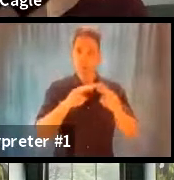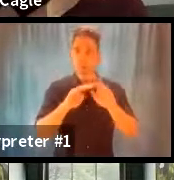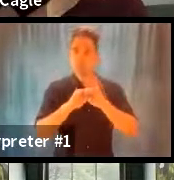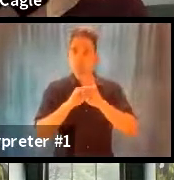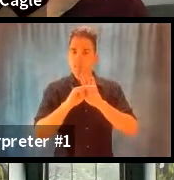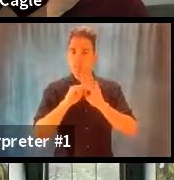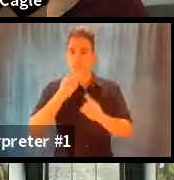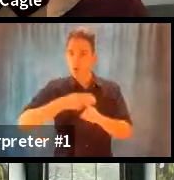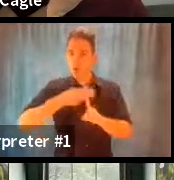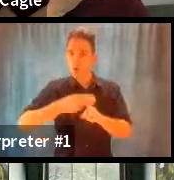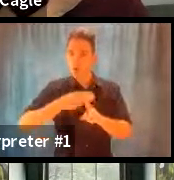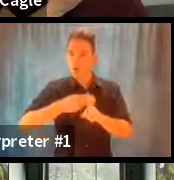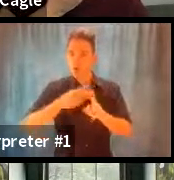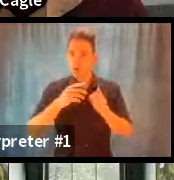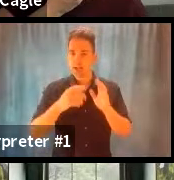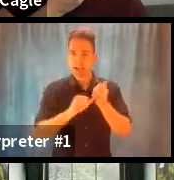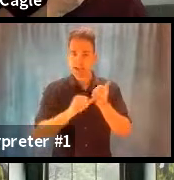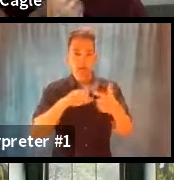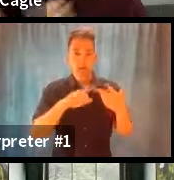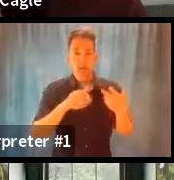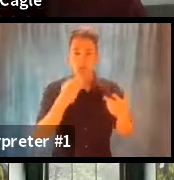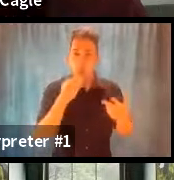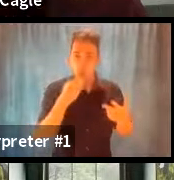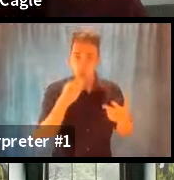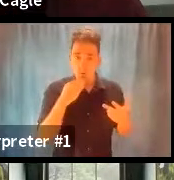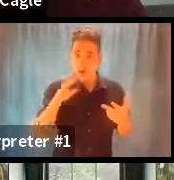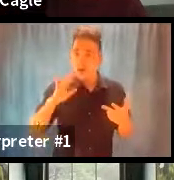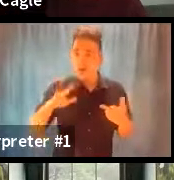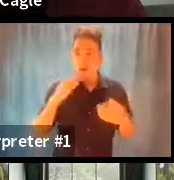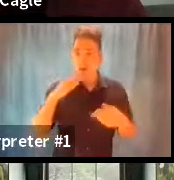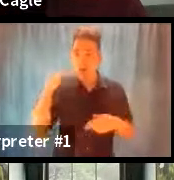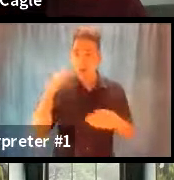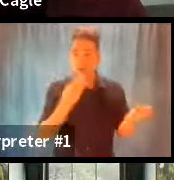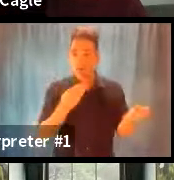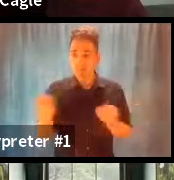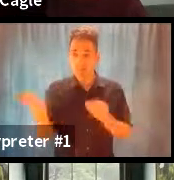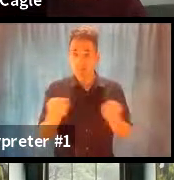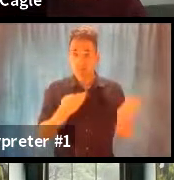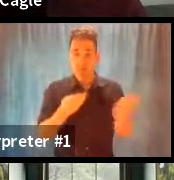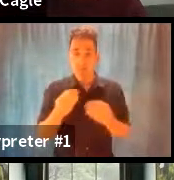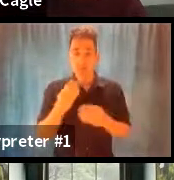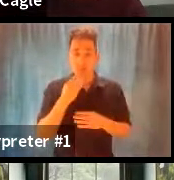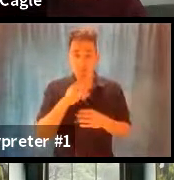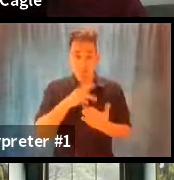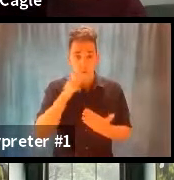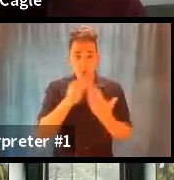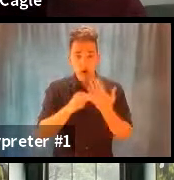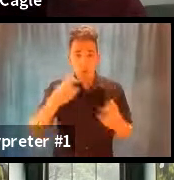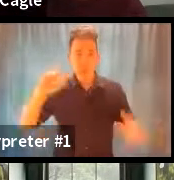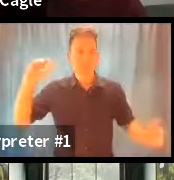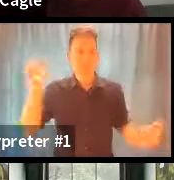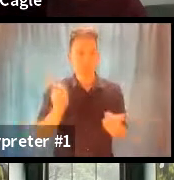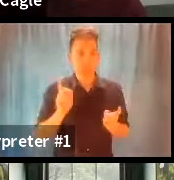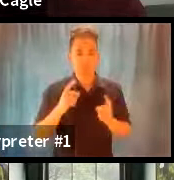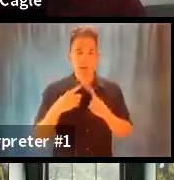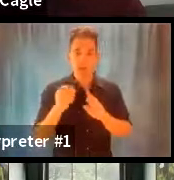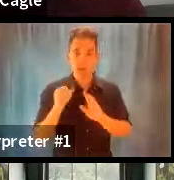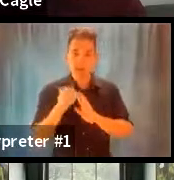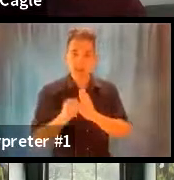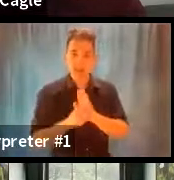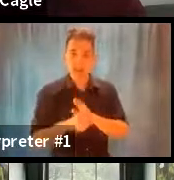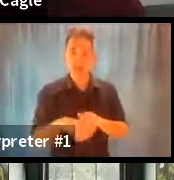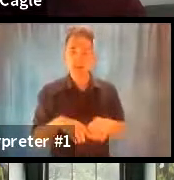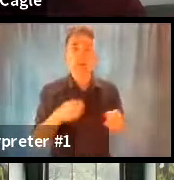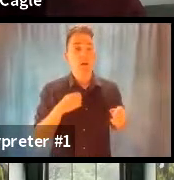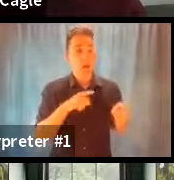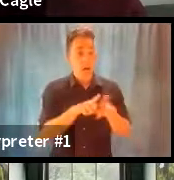Their food program, their home delivered meal program has been cut by the state. The other thing that I want to advocate